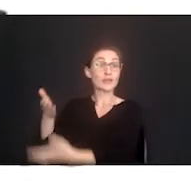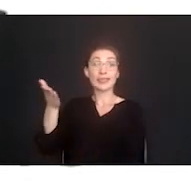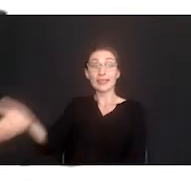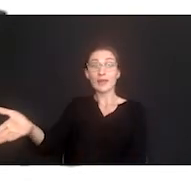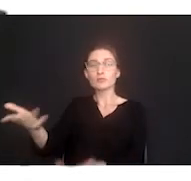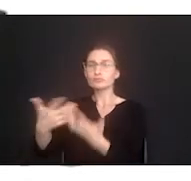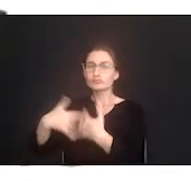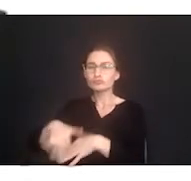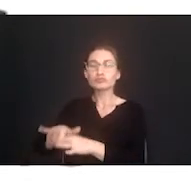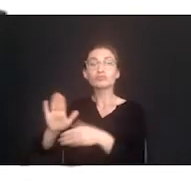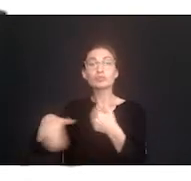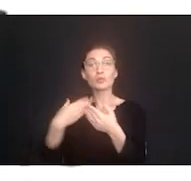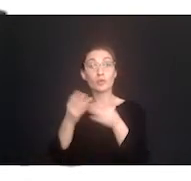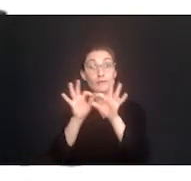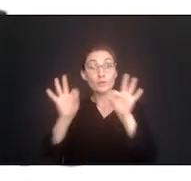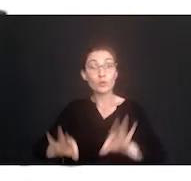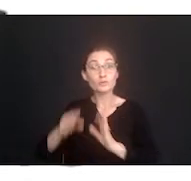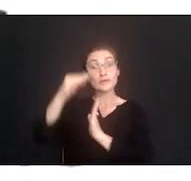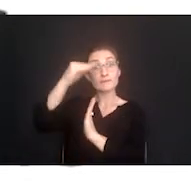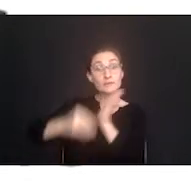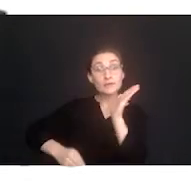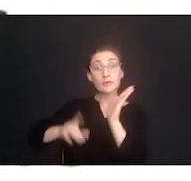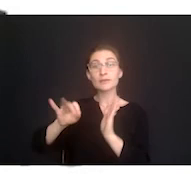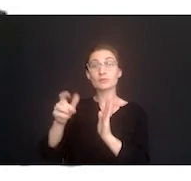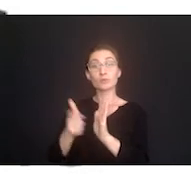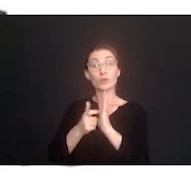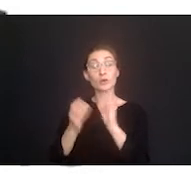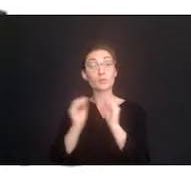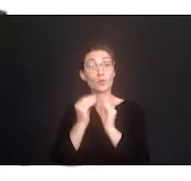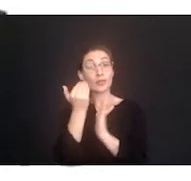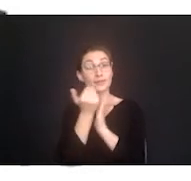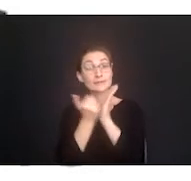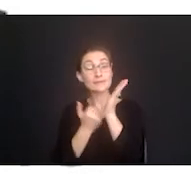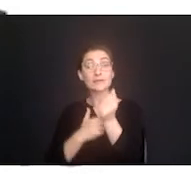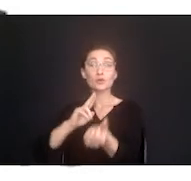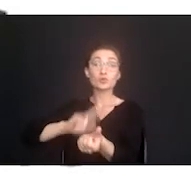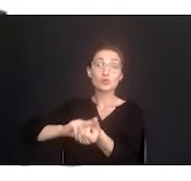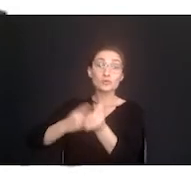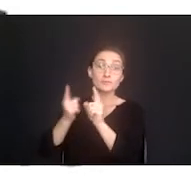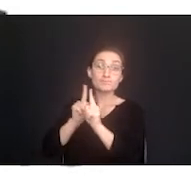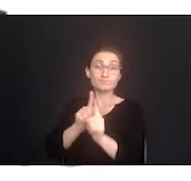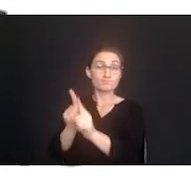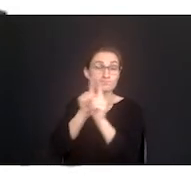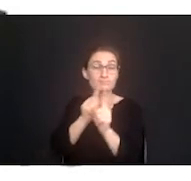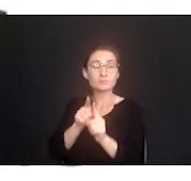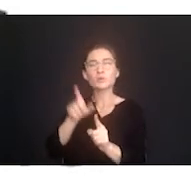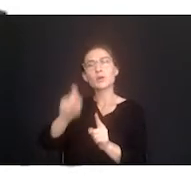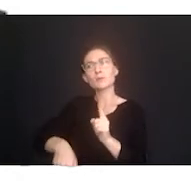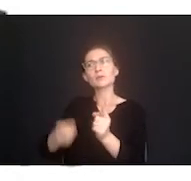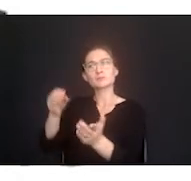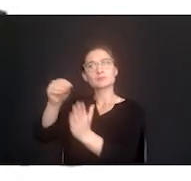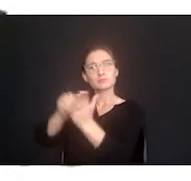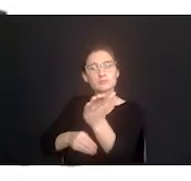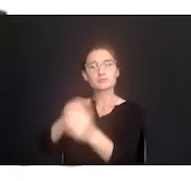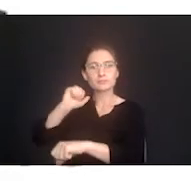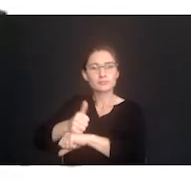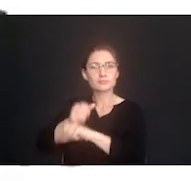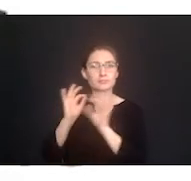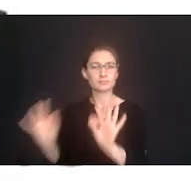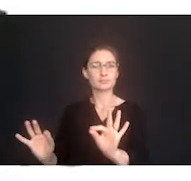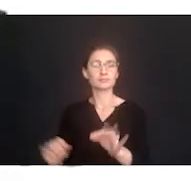need, all forms are filled out so that if they need extra lessons or a nurse with them or whatever accommodations they may need, that is in place for